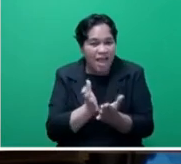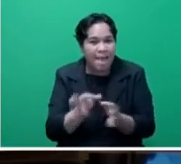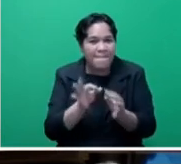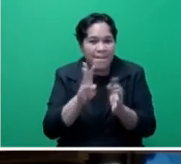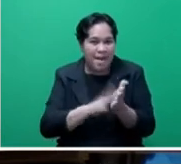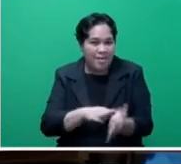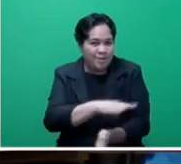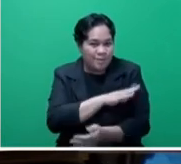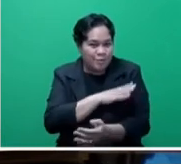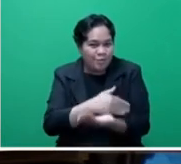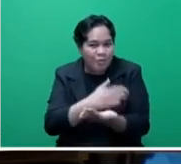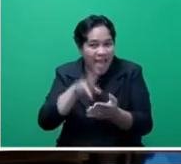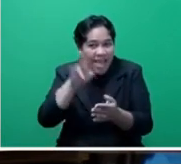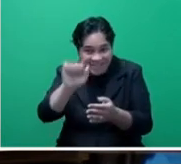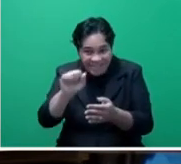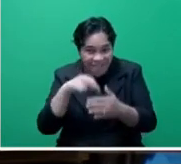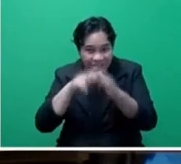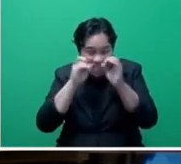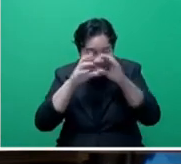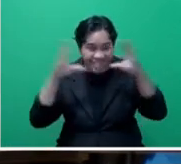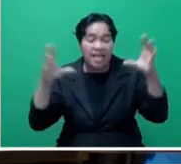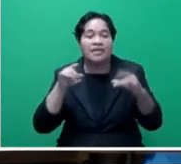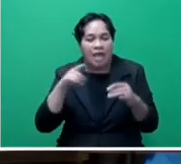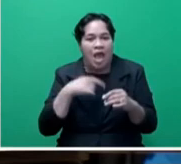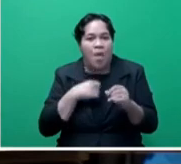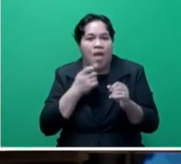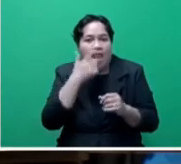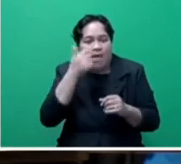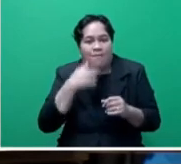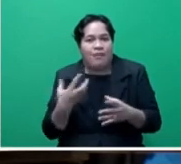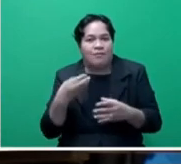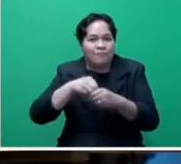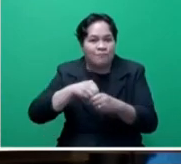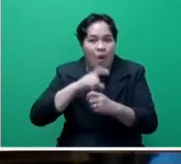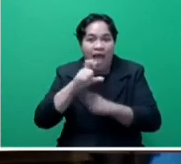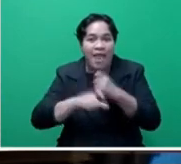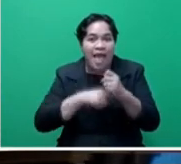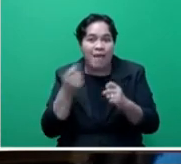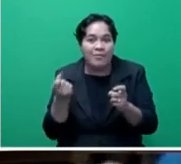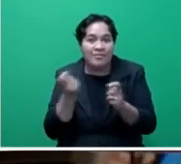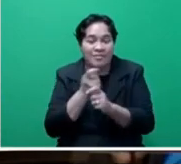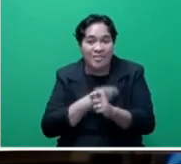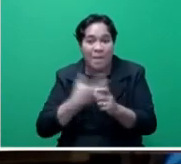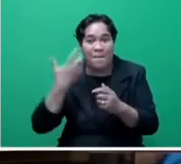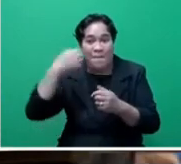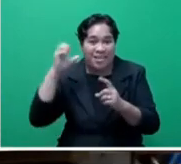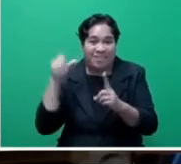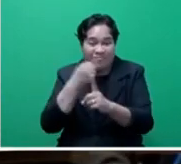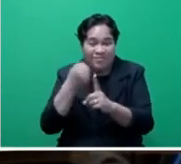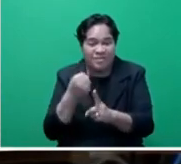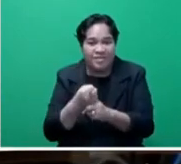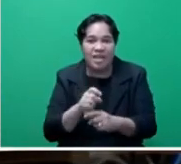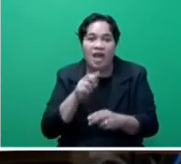vision, and I was fortunate to be present alongside our climate champions as Fiji became the first country in the world to